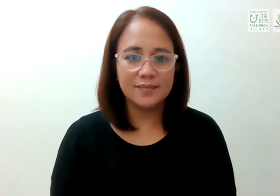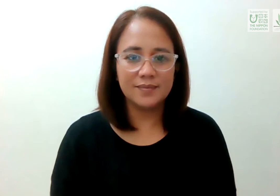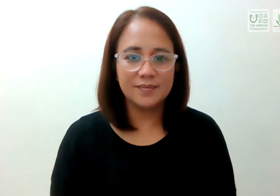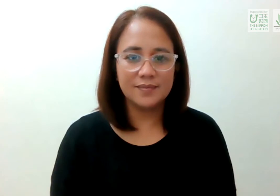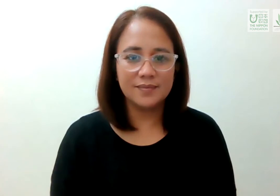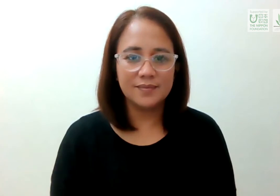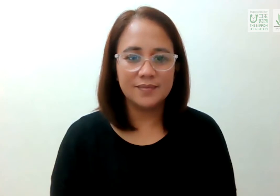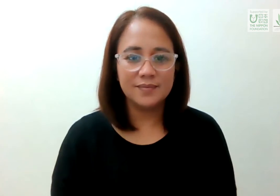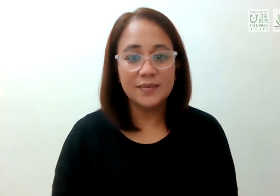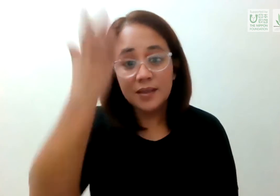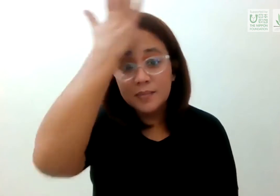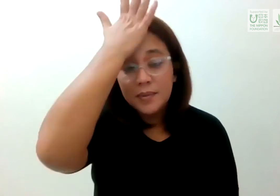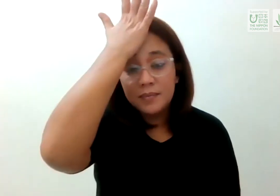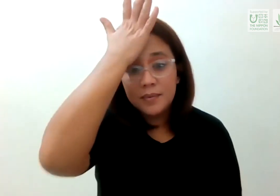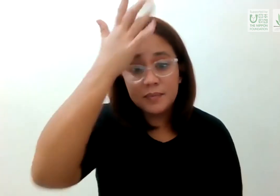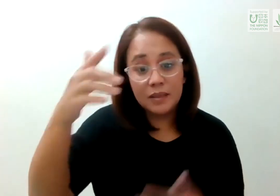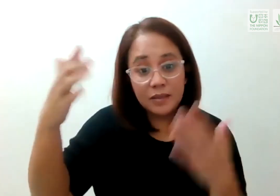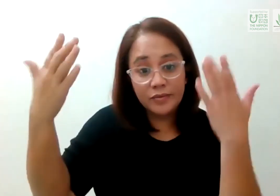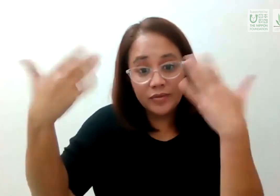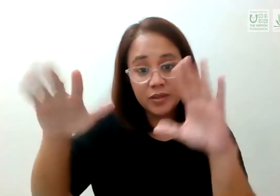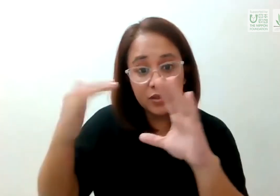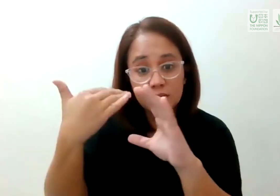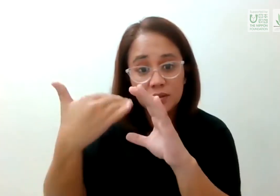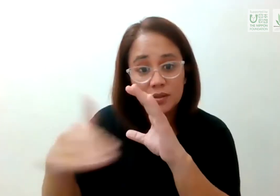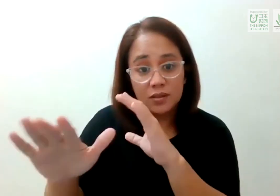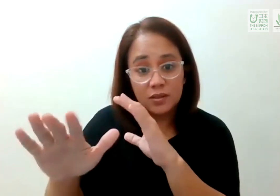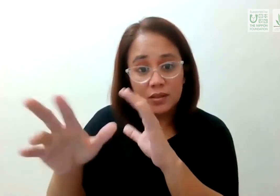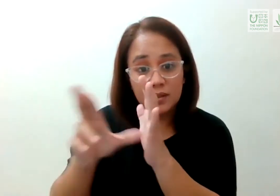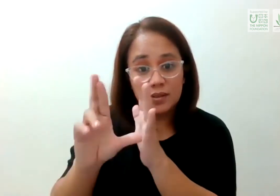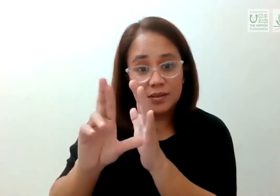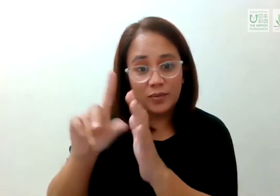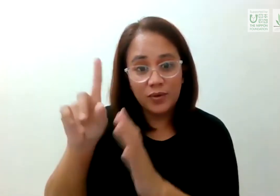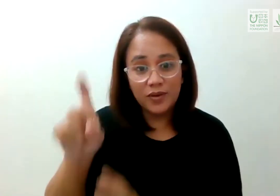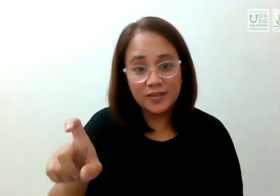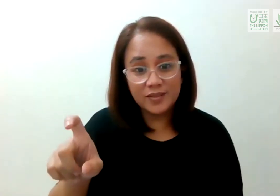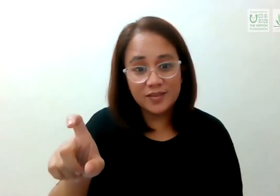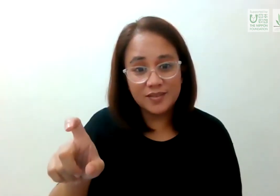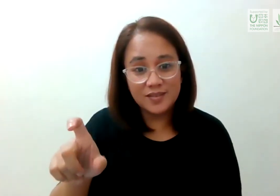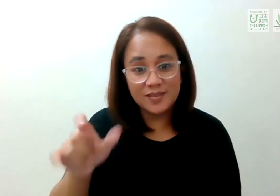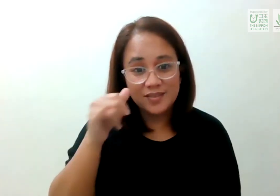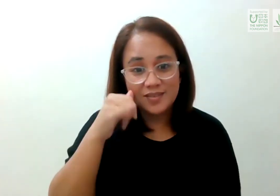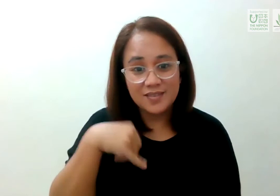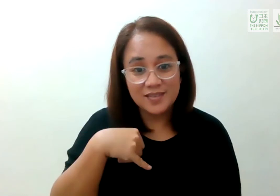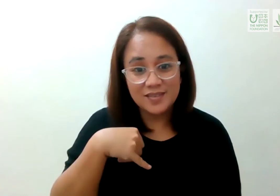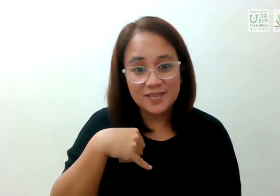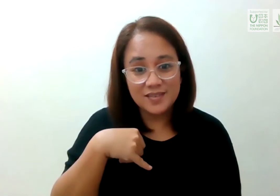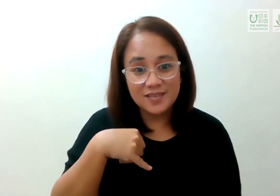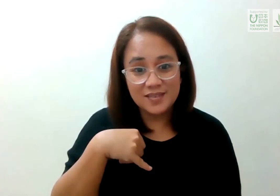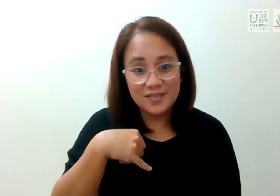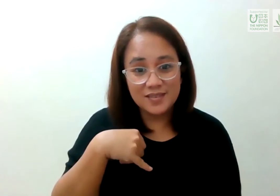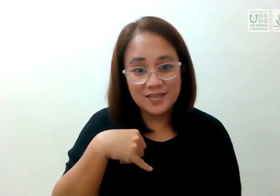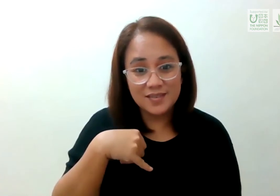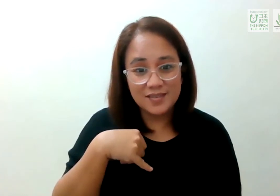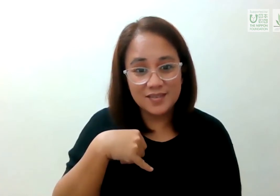Peebs, were you able to send out the review questions yesterday?